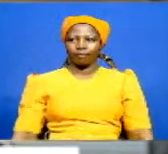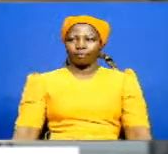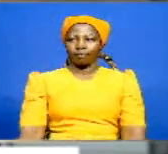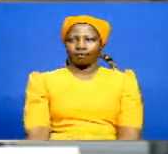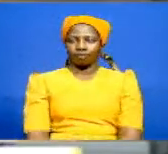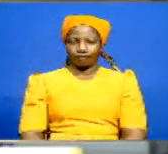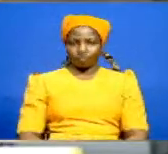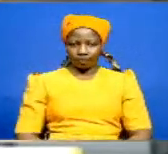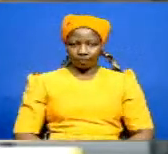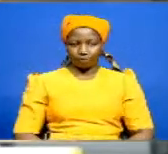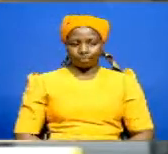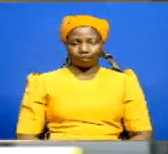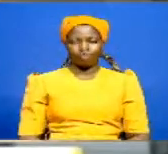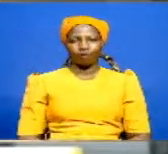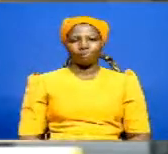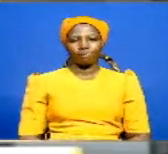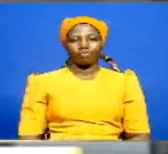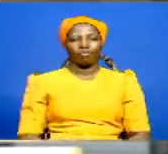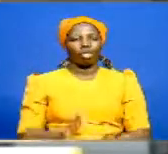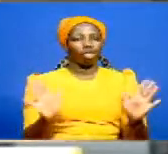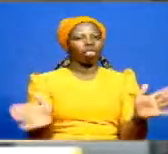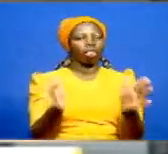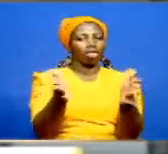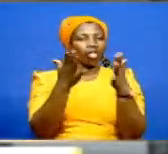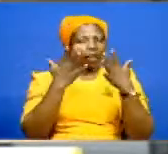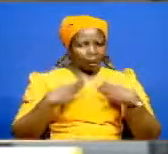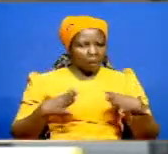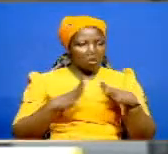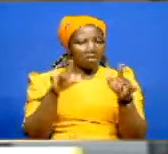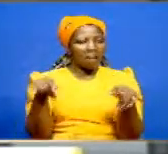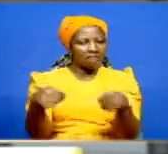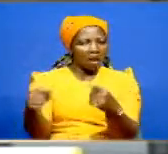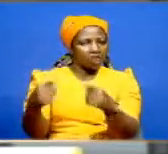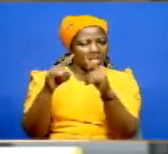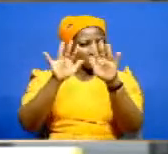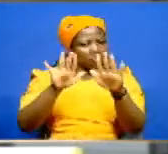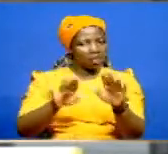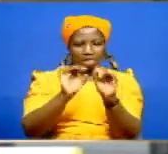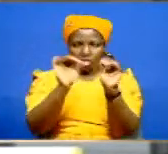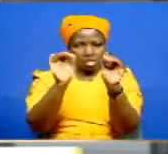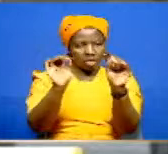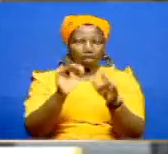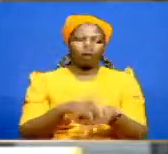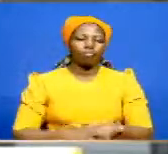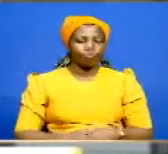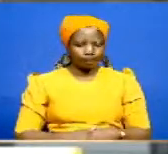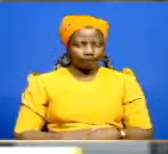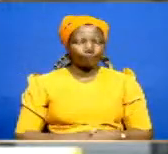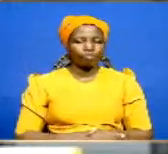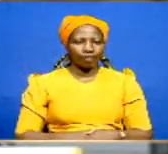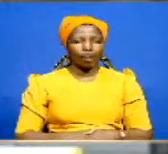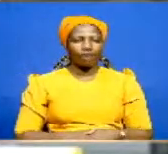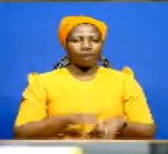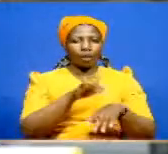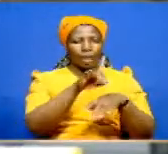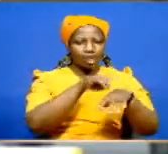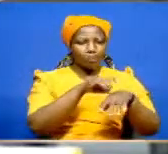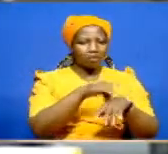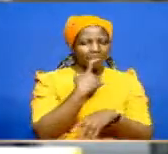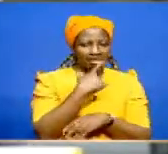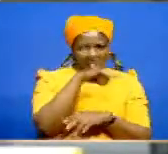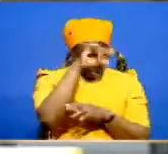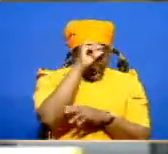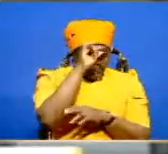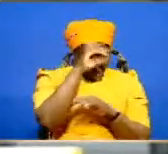Na hakuna haja ya kuincite wa Kenya wapigane wenyewe kwa wenyewe. Unakuja unasema kwa mdomo mmoja serikali ni